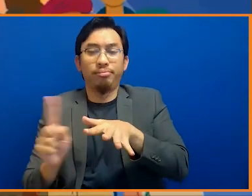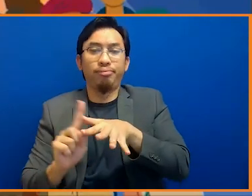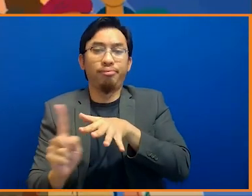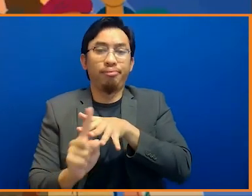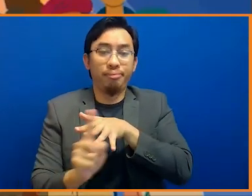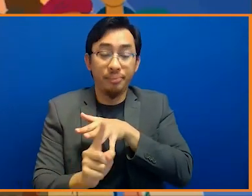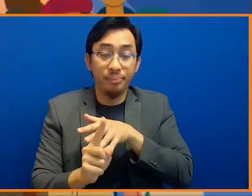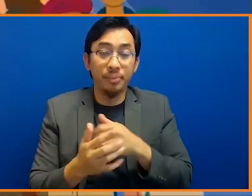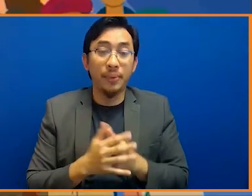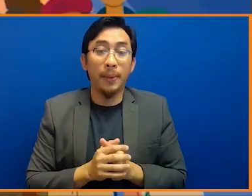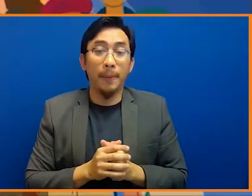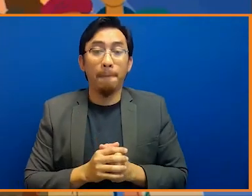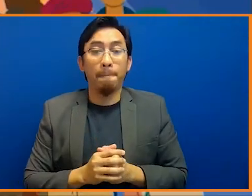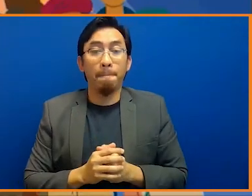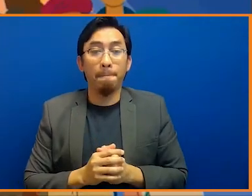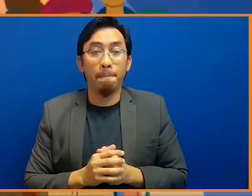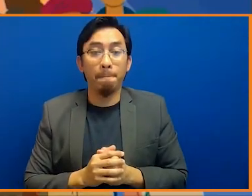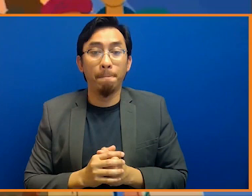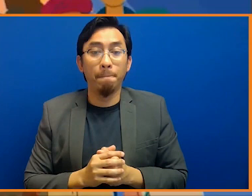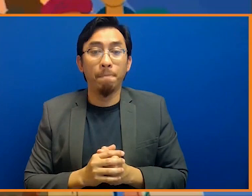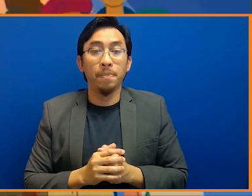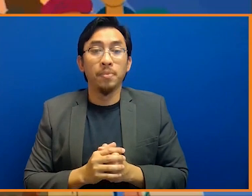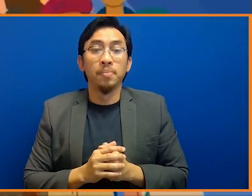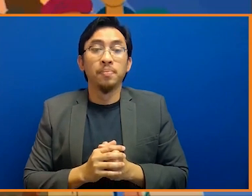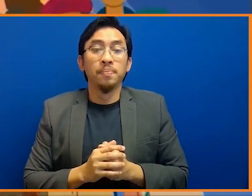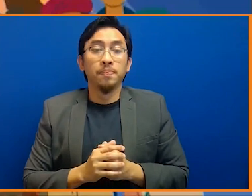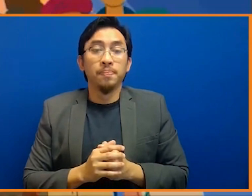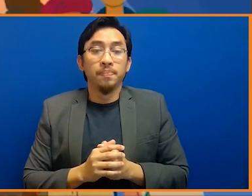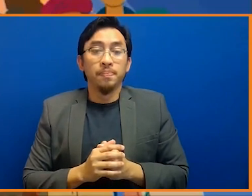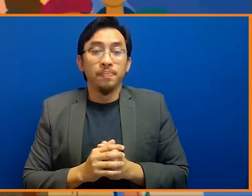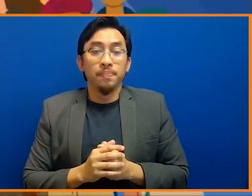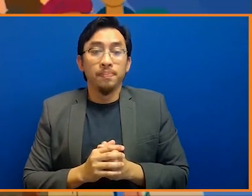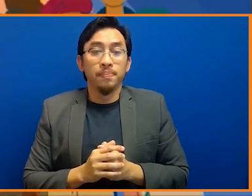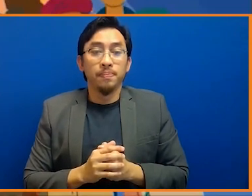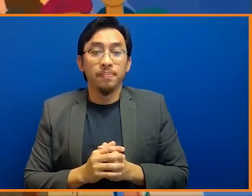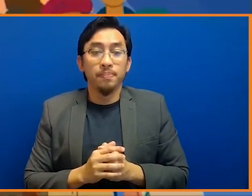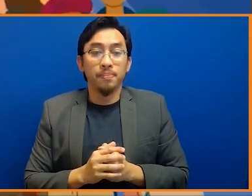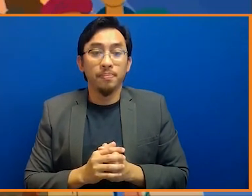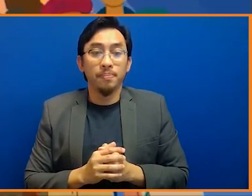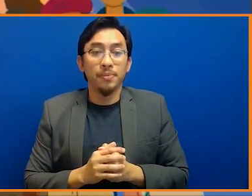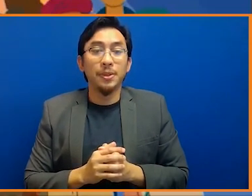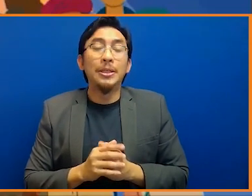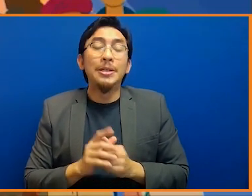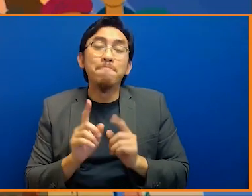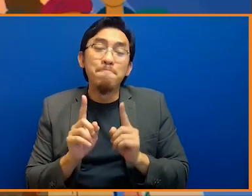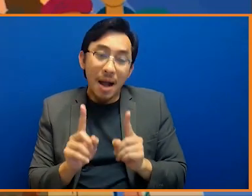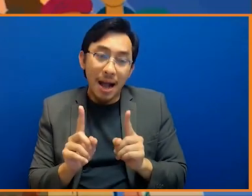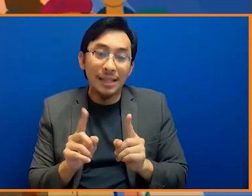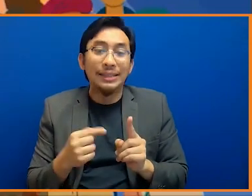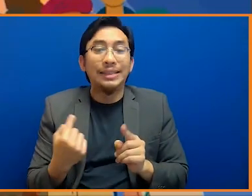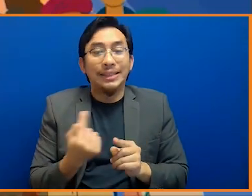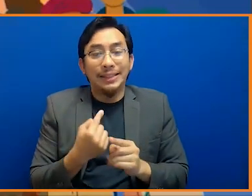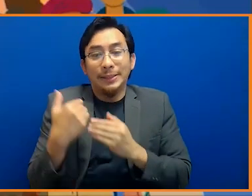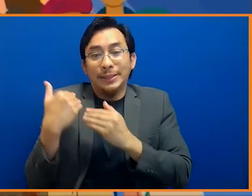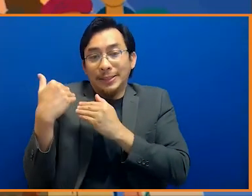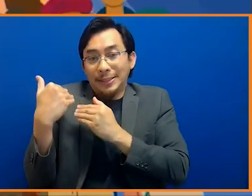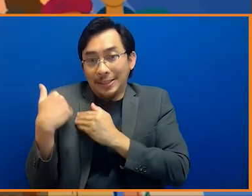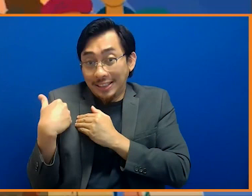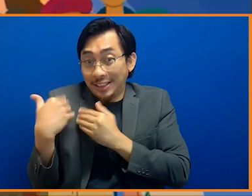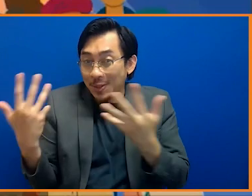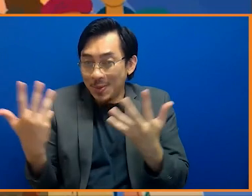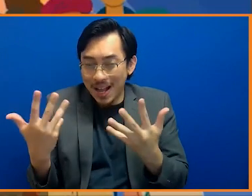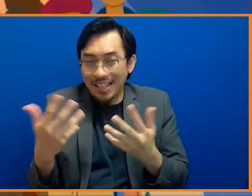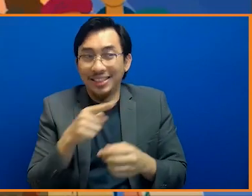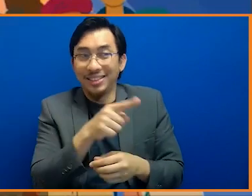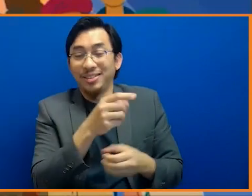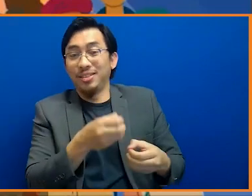alternative escape buildings. But still, our task to deal with the owner of